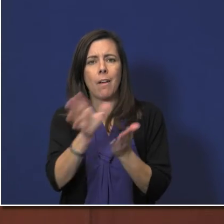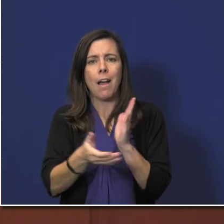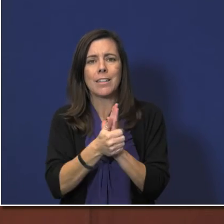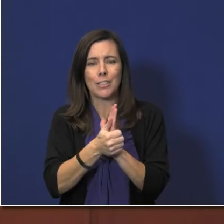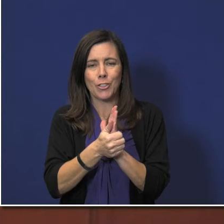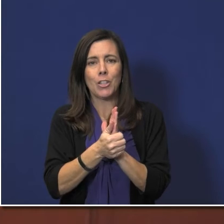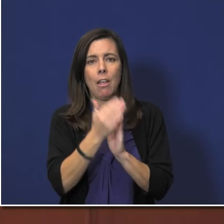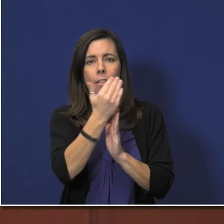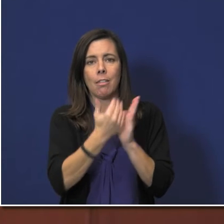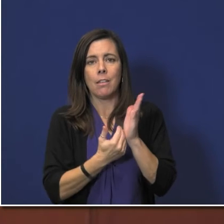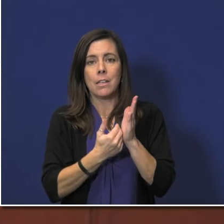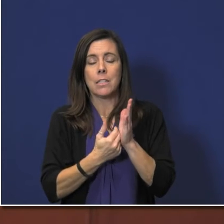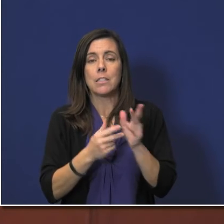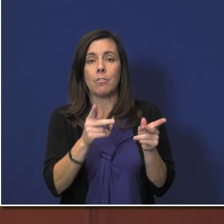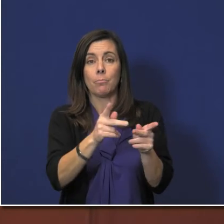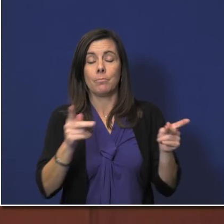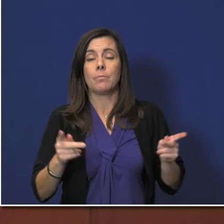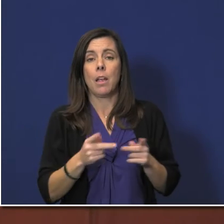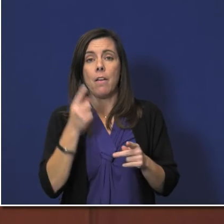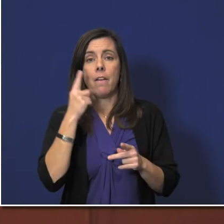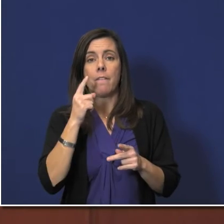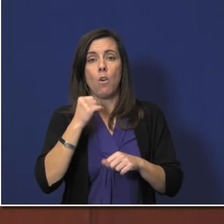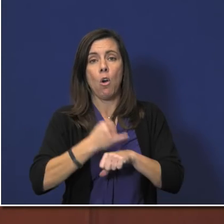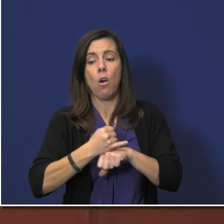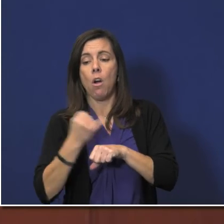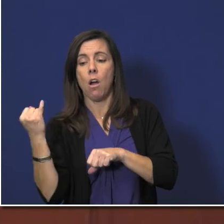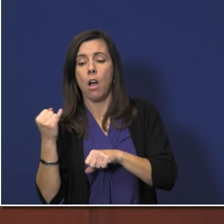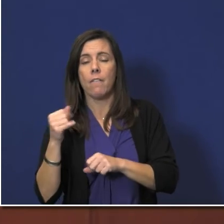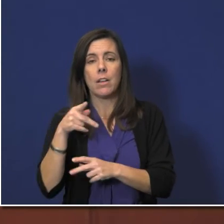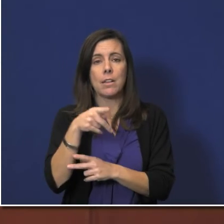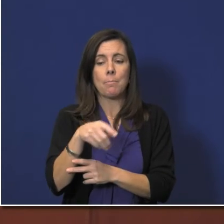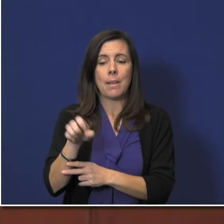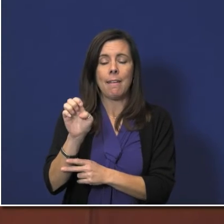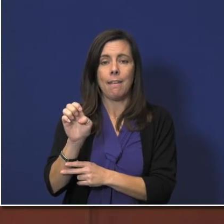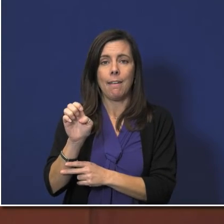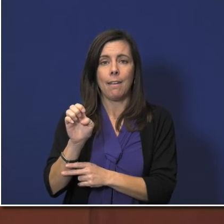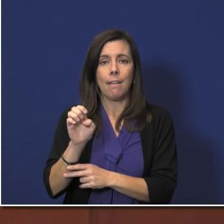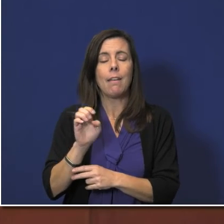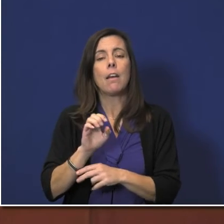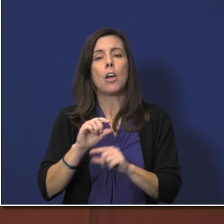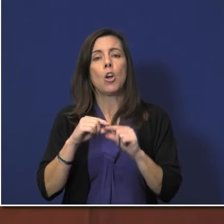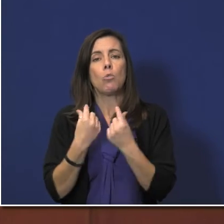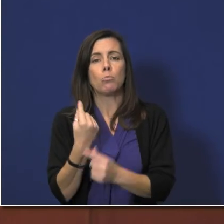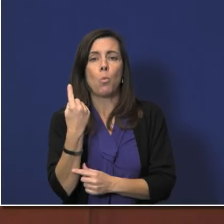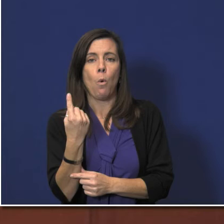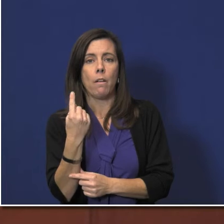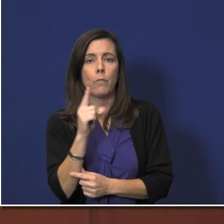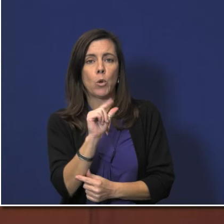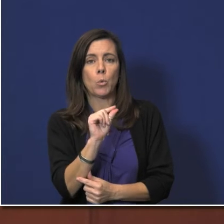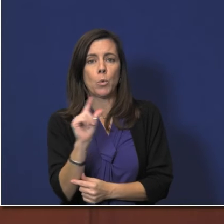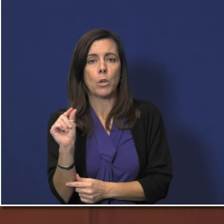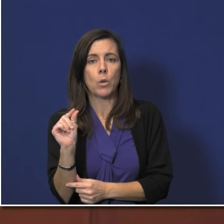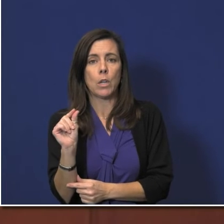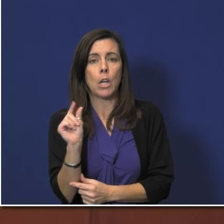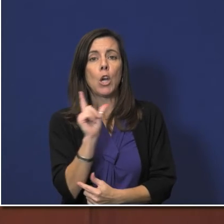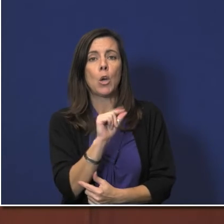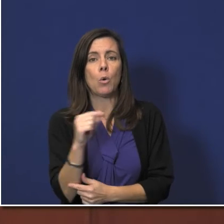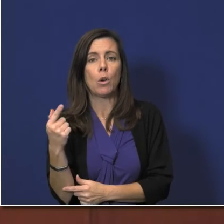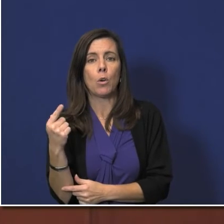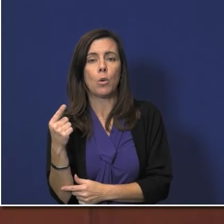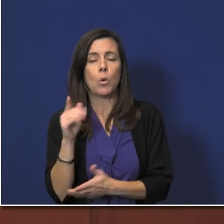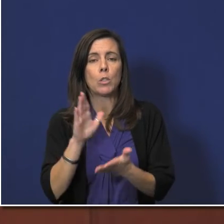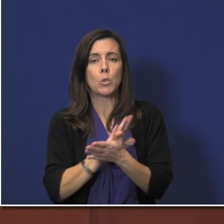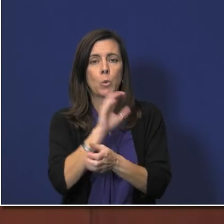attached list of facilities for off-campus physical education Category 1 for the 2020-2021 school